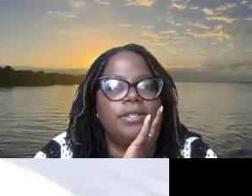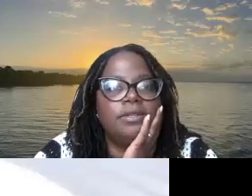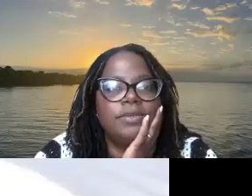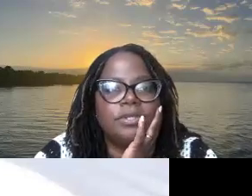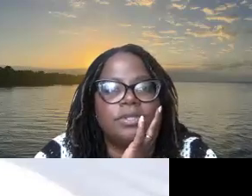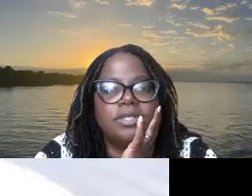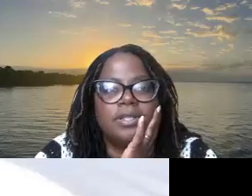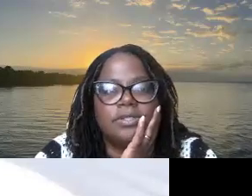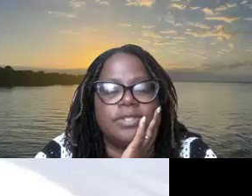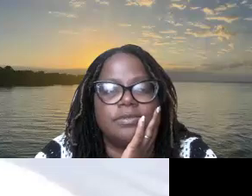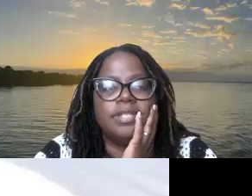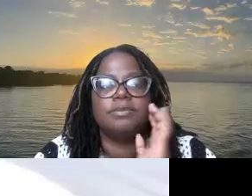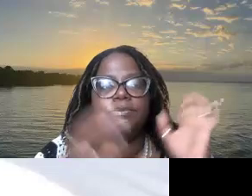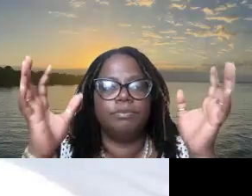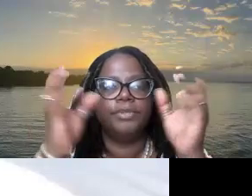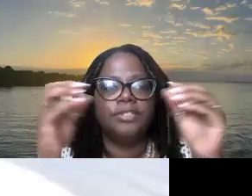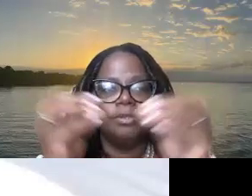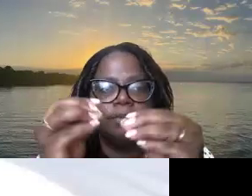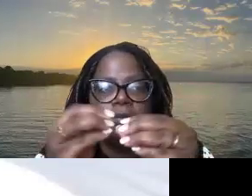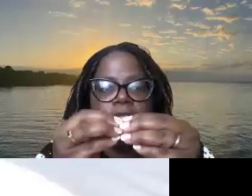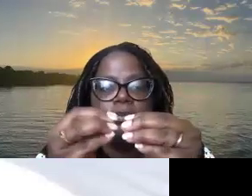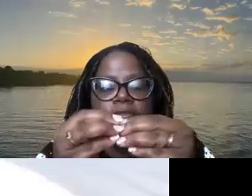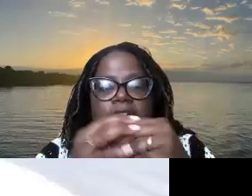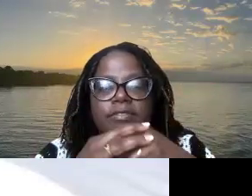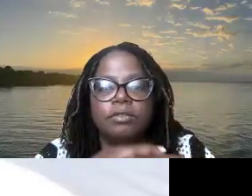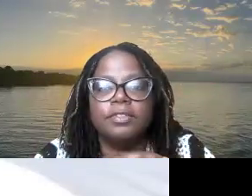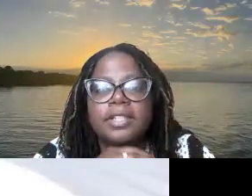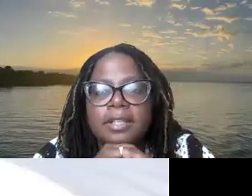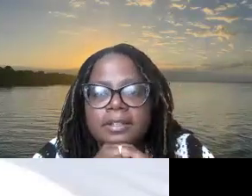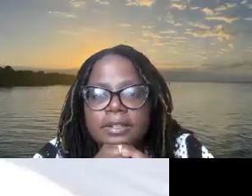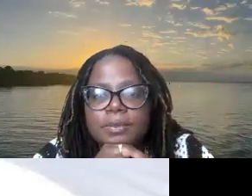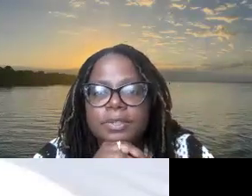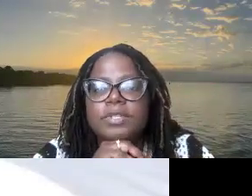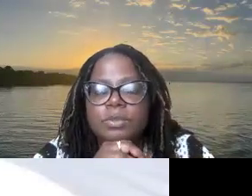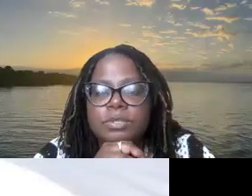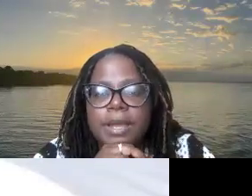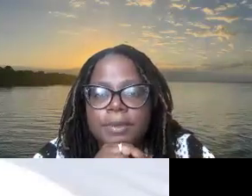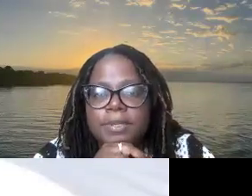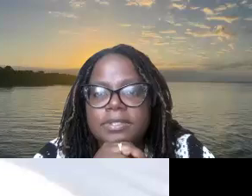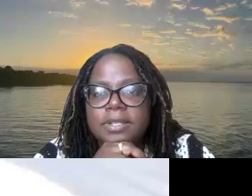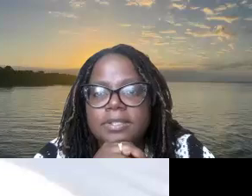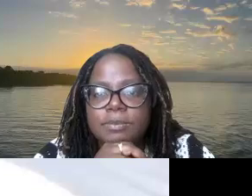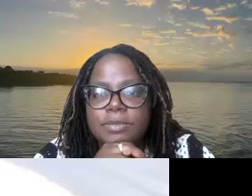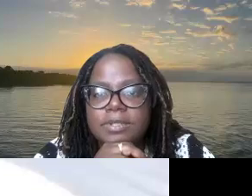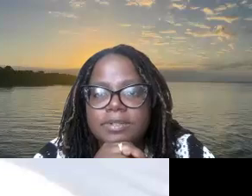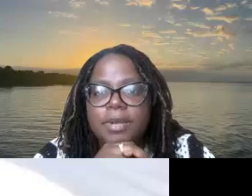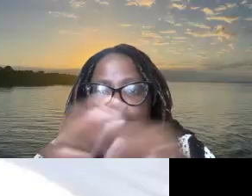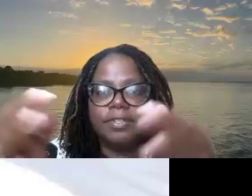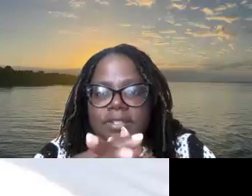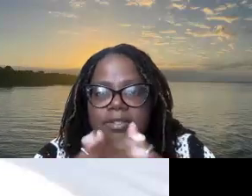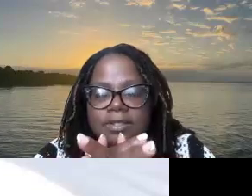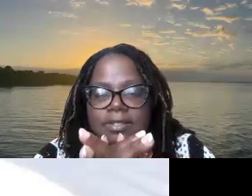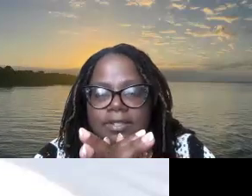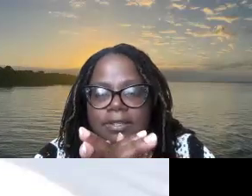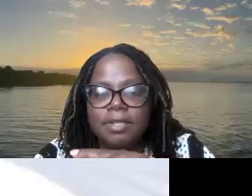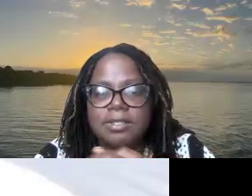Dr. Ruby Payne, in her research has not addressed race. Bridge and the work that we do, we've kind of overlaid that. But the resource mapping, because a lot of times